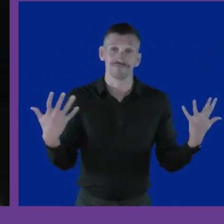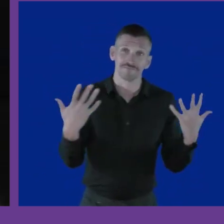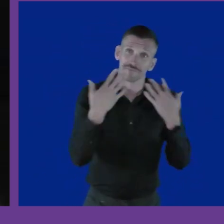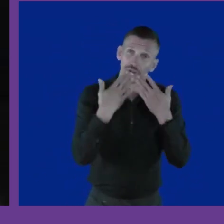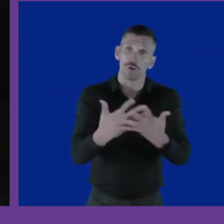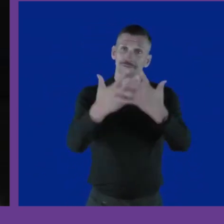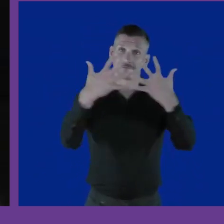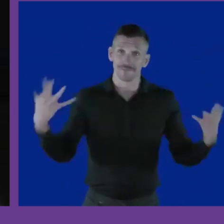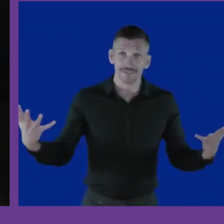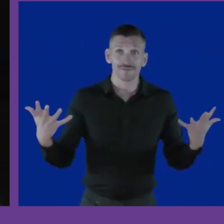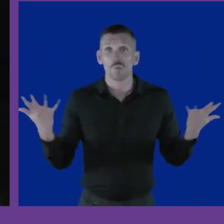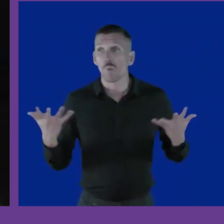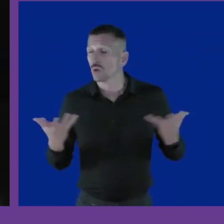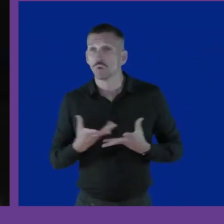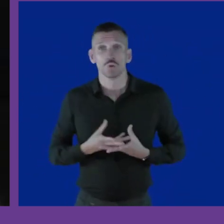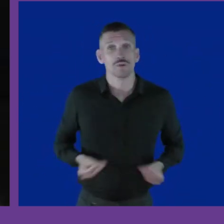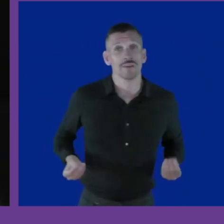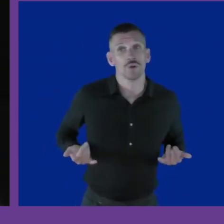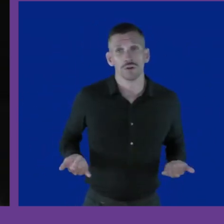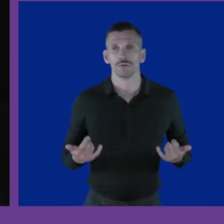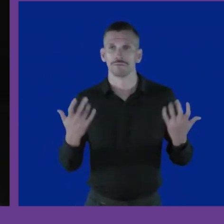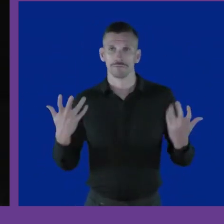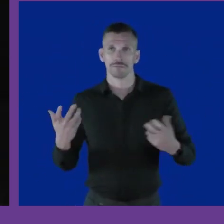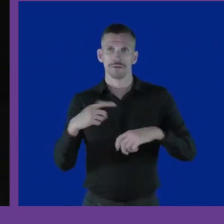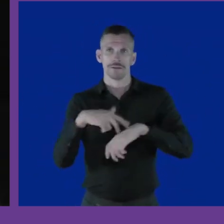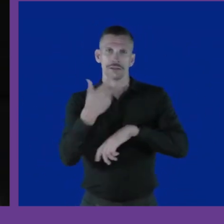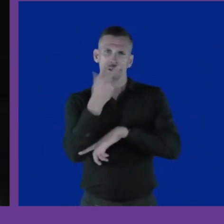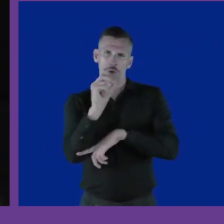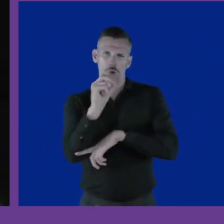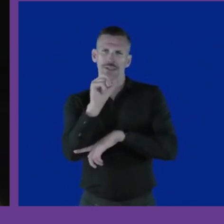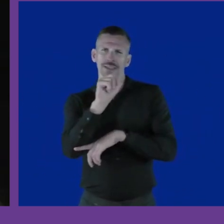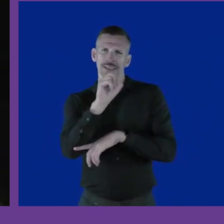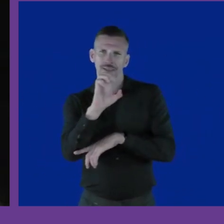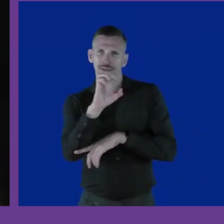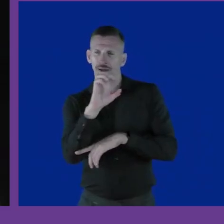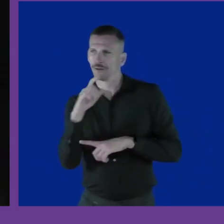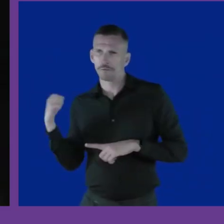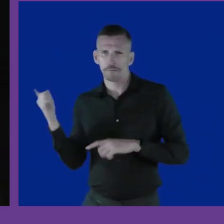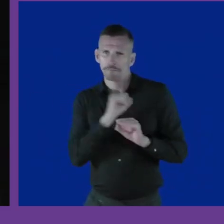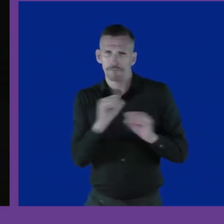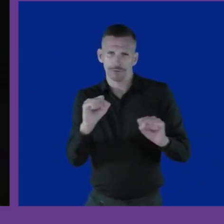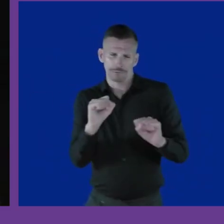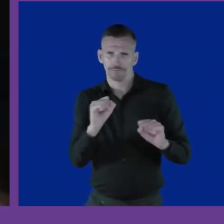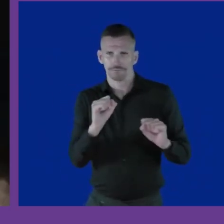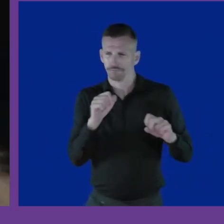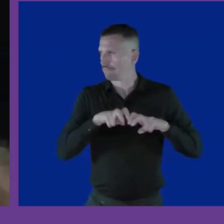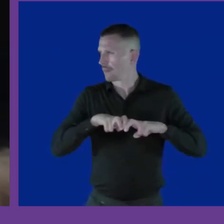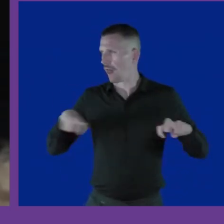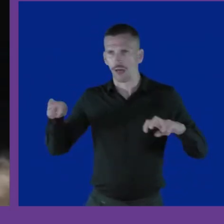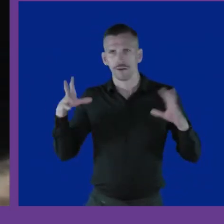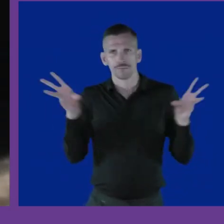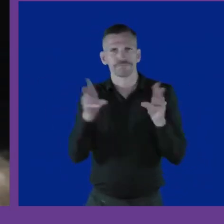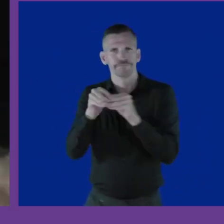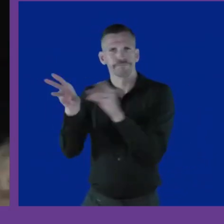30 seconds per panelist to conclude and to share perhaps your key takeaway from the panel